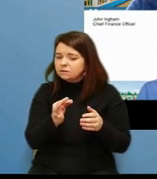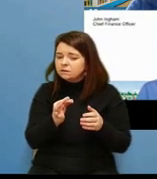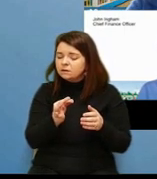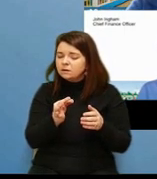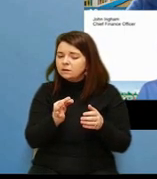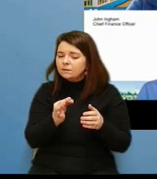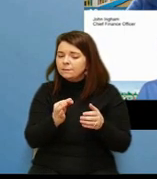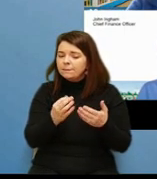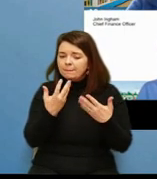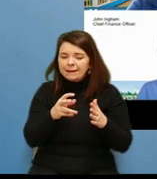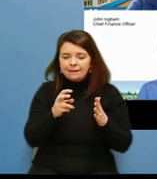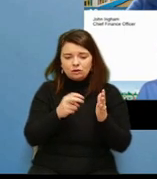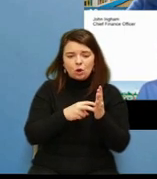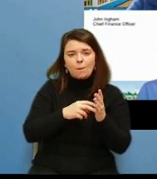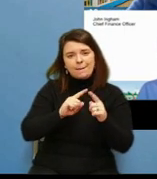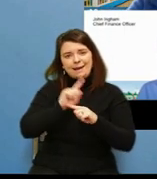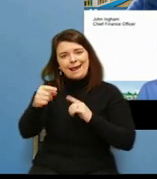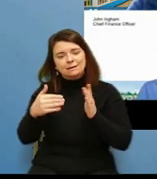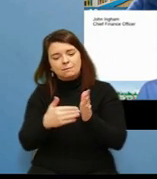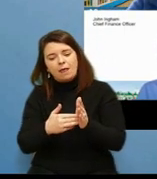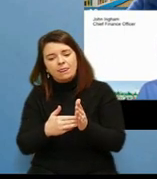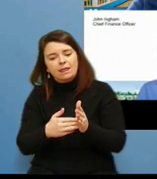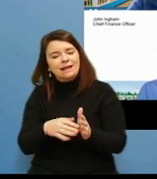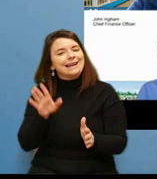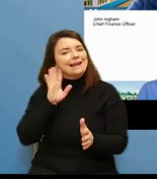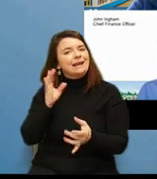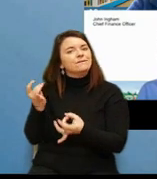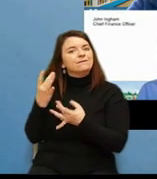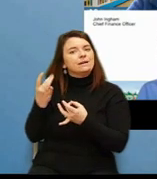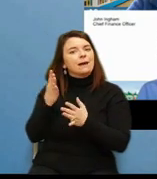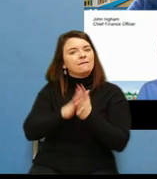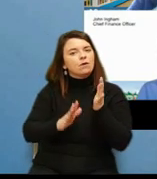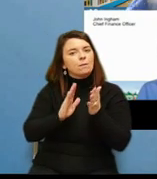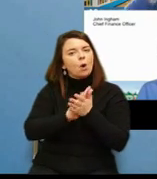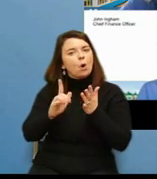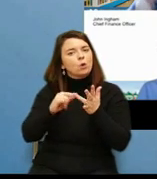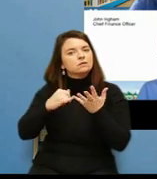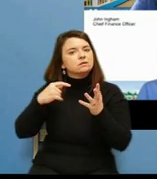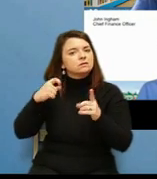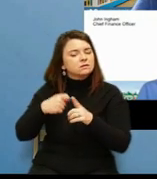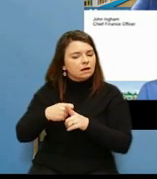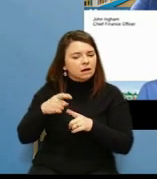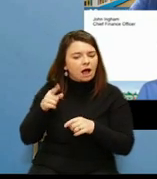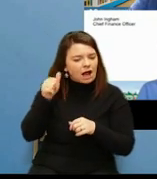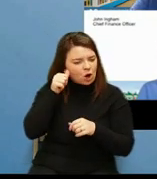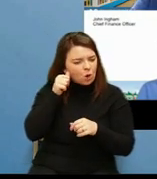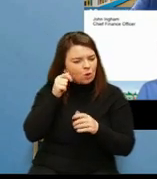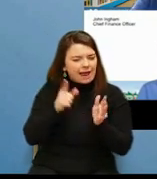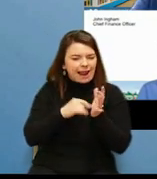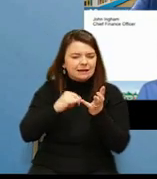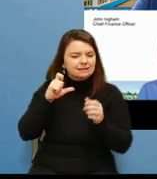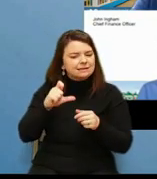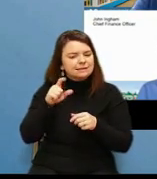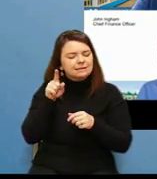And maybe I can ask, given that we've had this note, maybe to hear next month from the feedback they received from